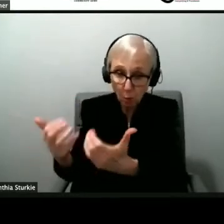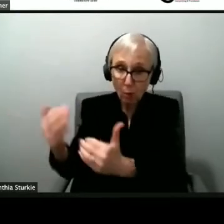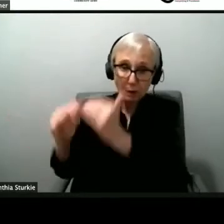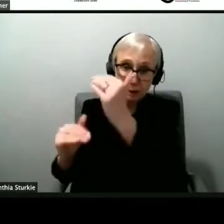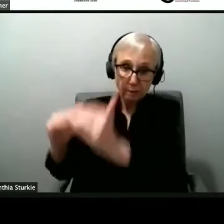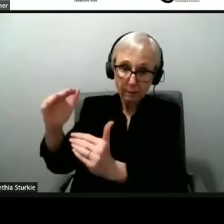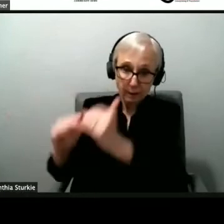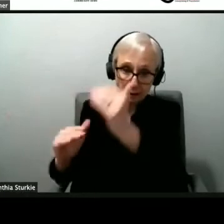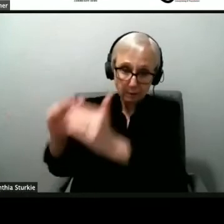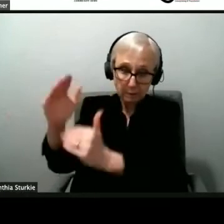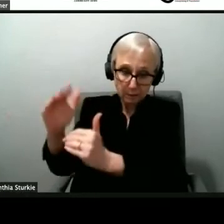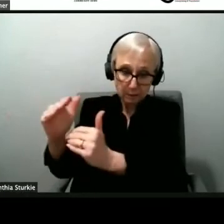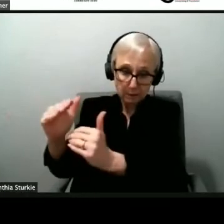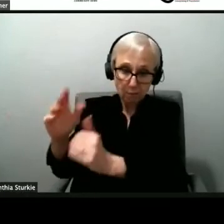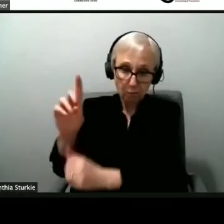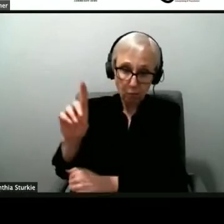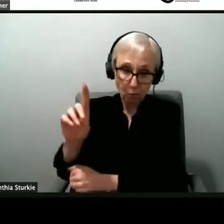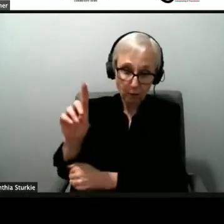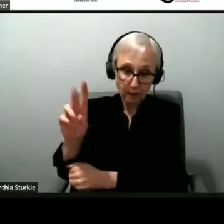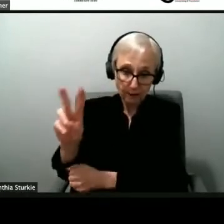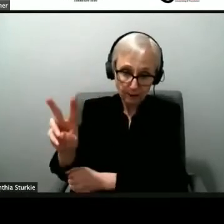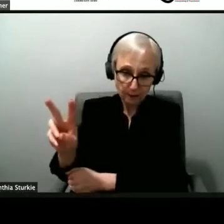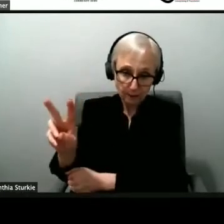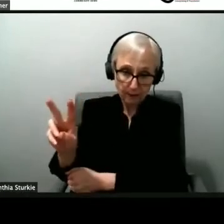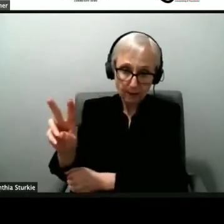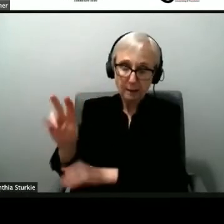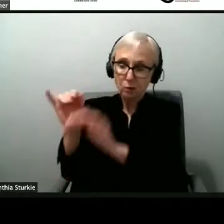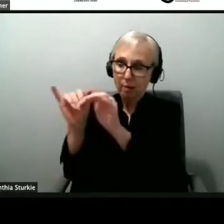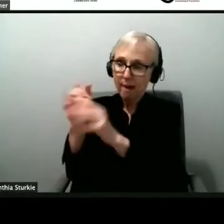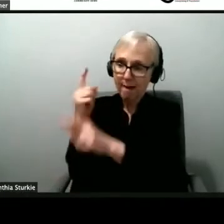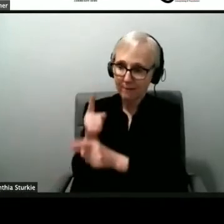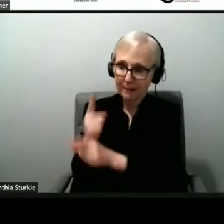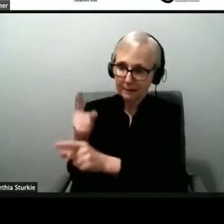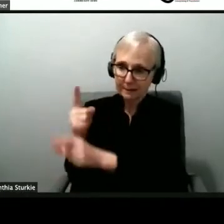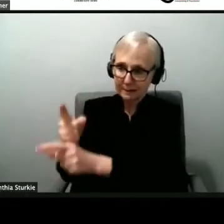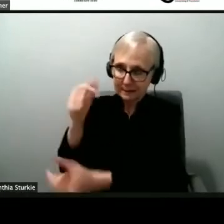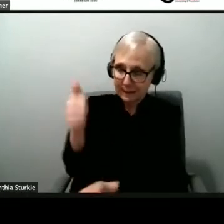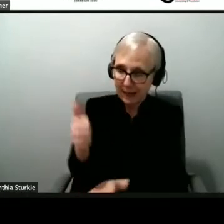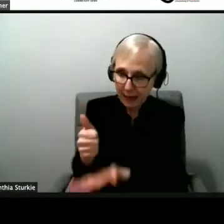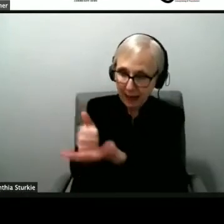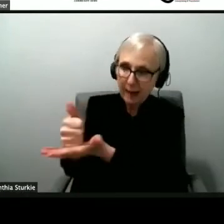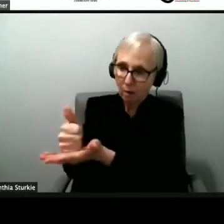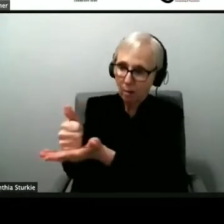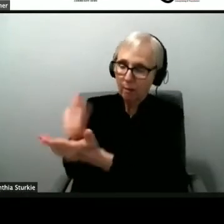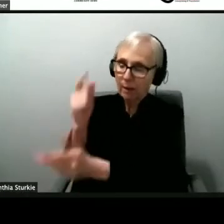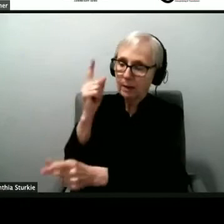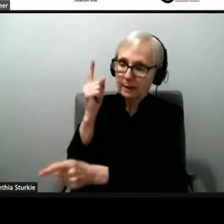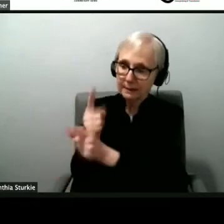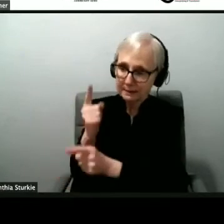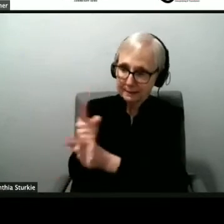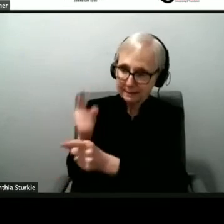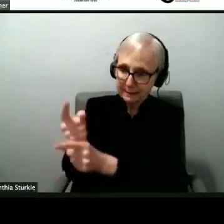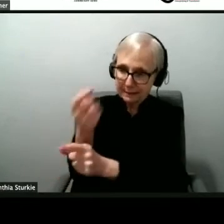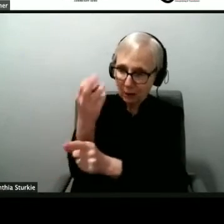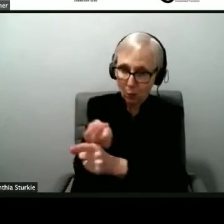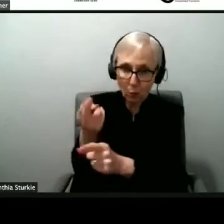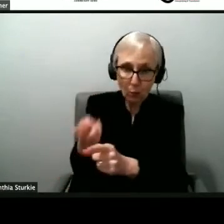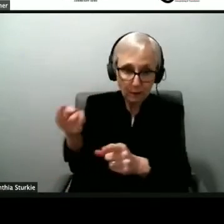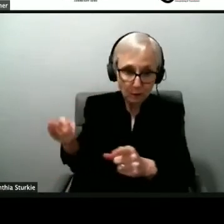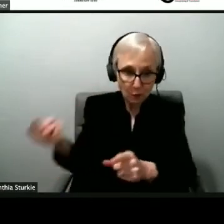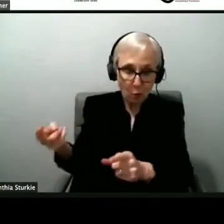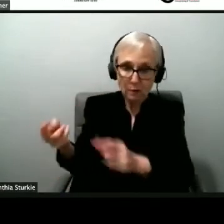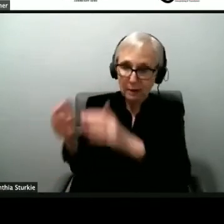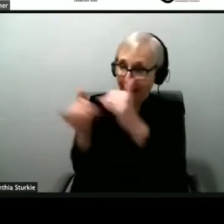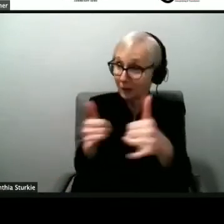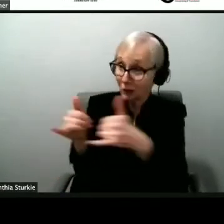work for the district. So that way they have consistent help, consistent resources, and a consistent cheerleader to